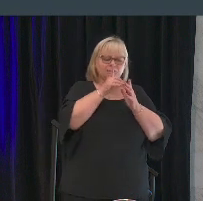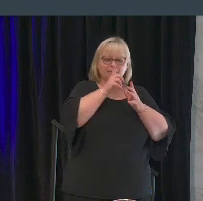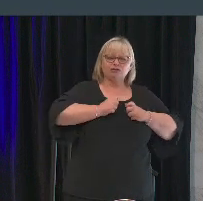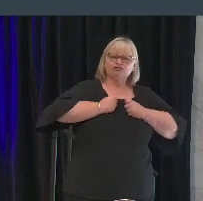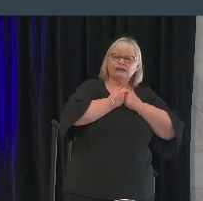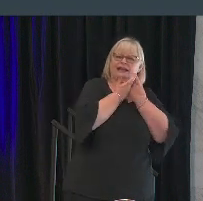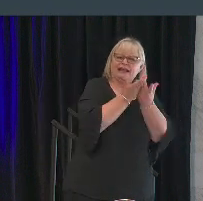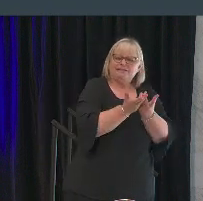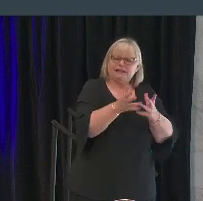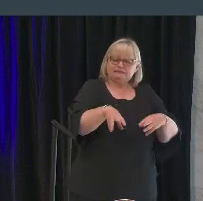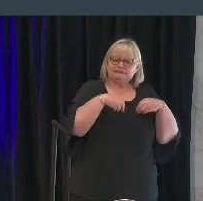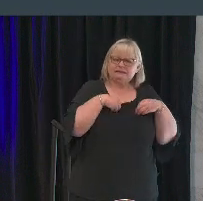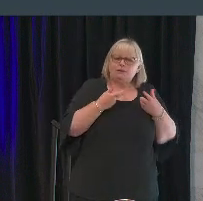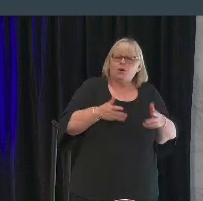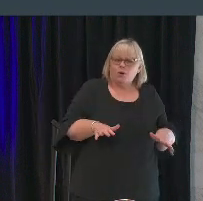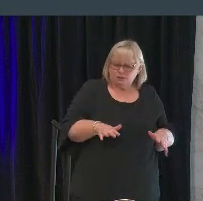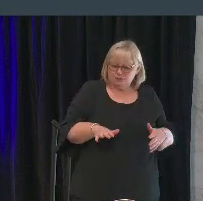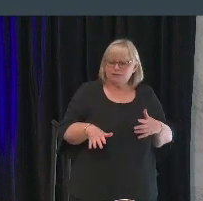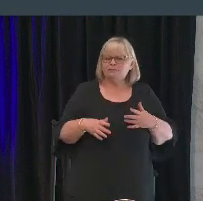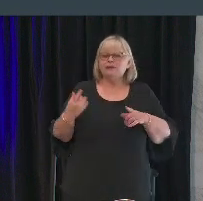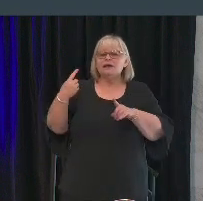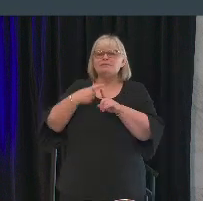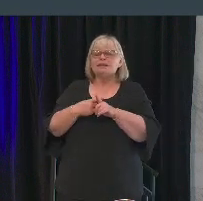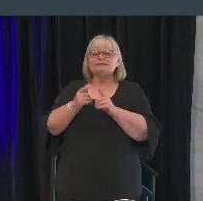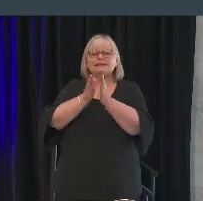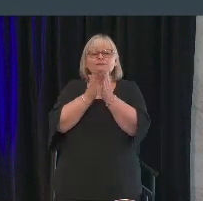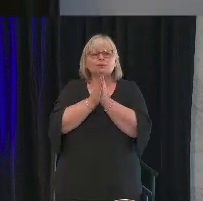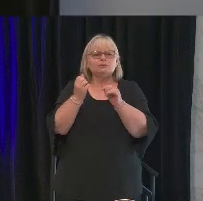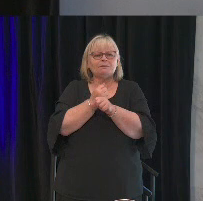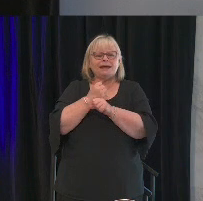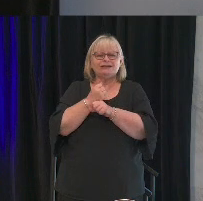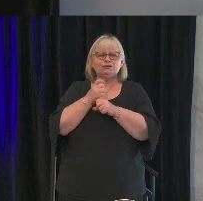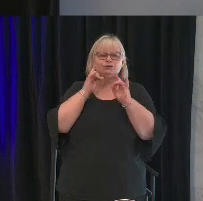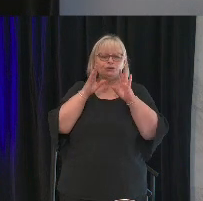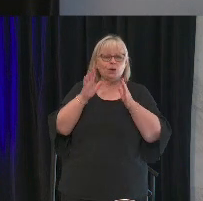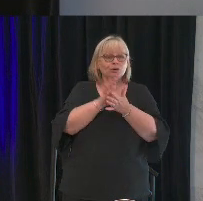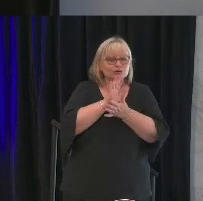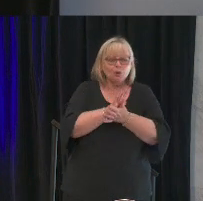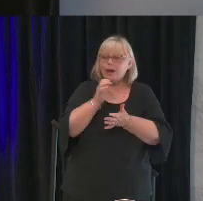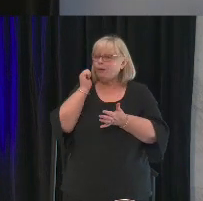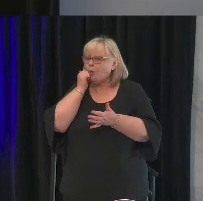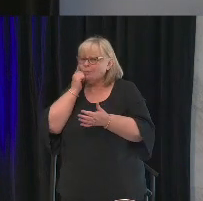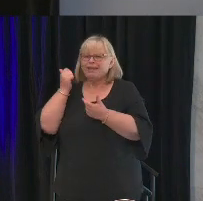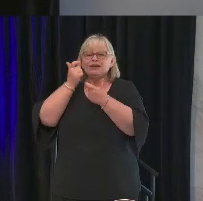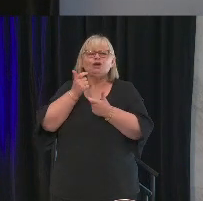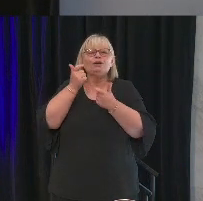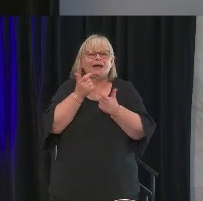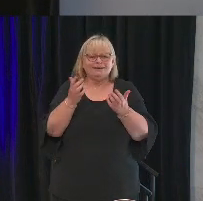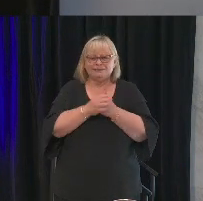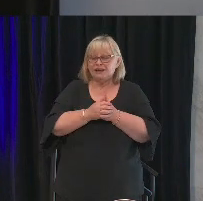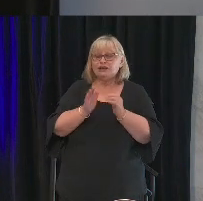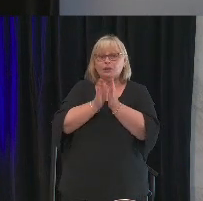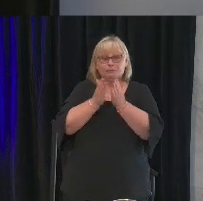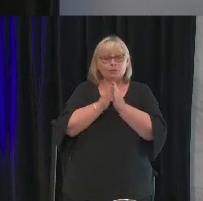terms with loss. They're also these books prepared to show joy, warmth, and humour too. The shortlisted